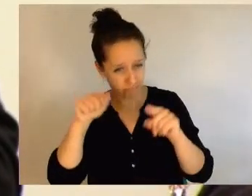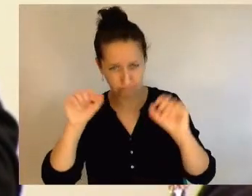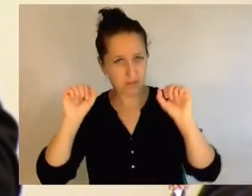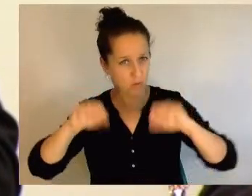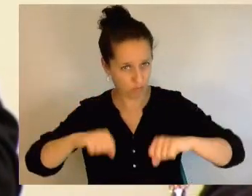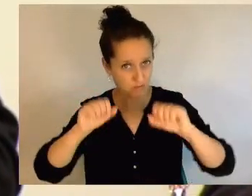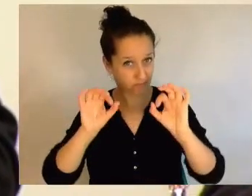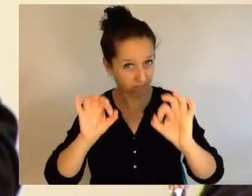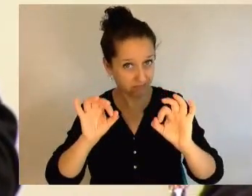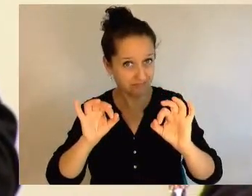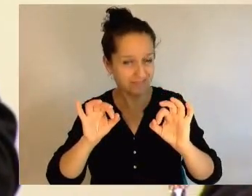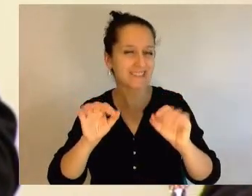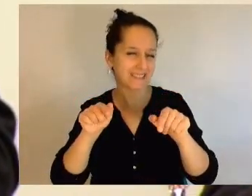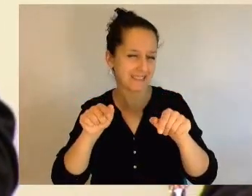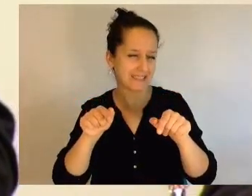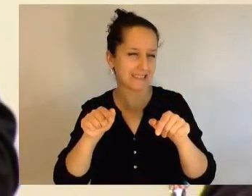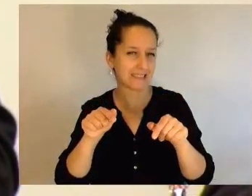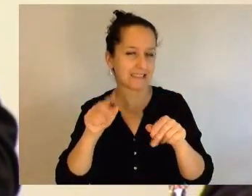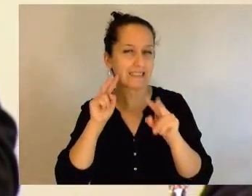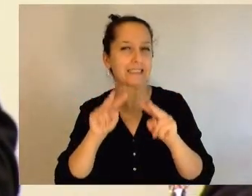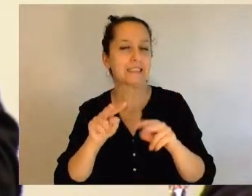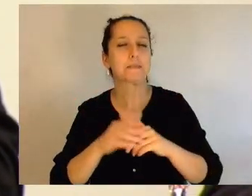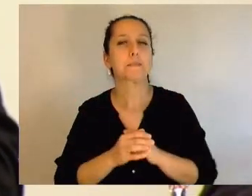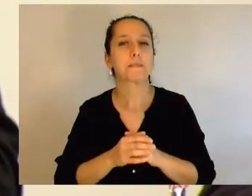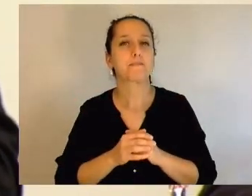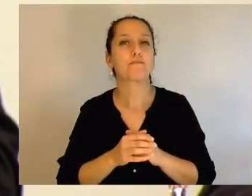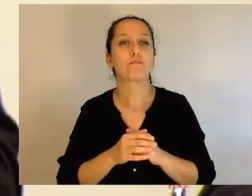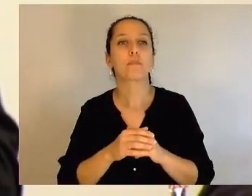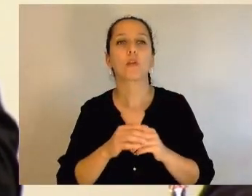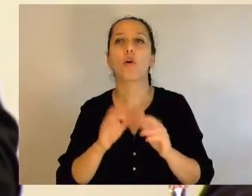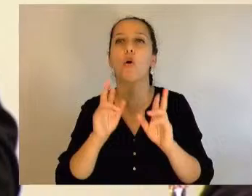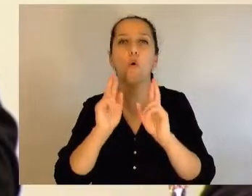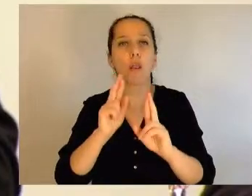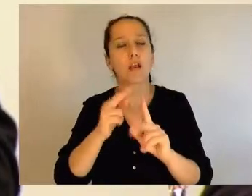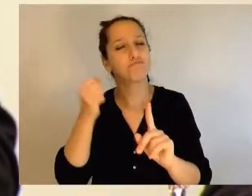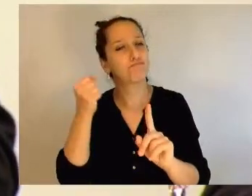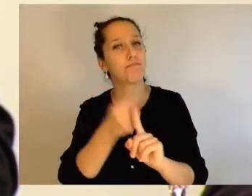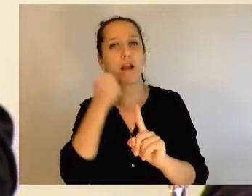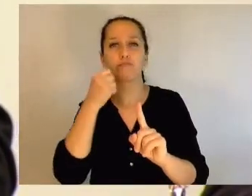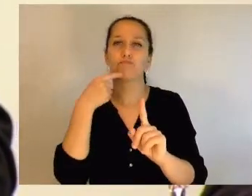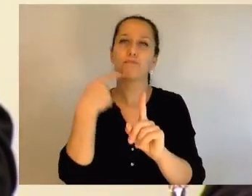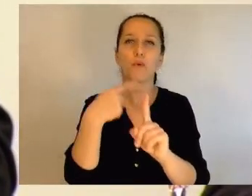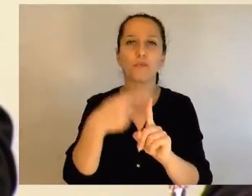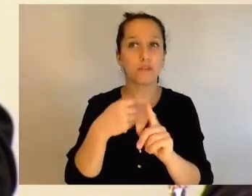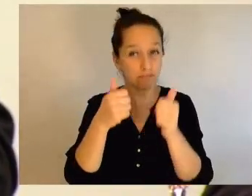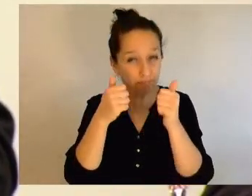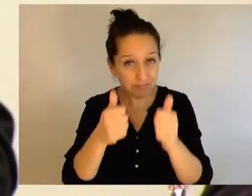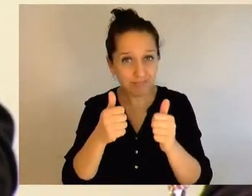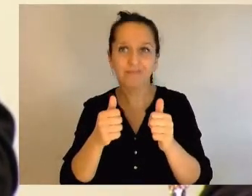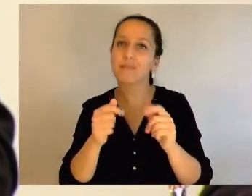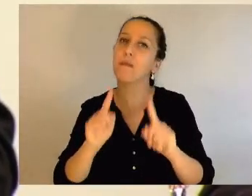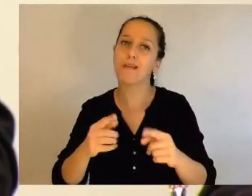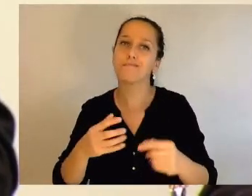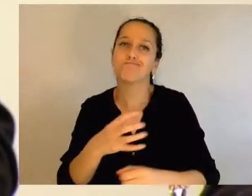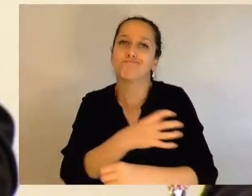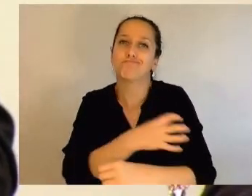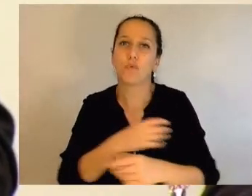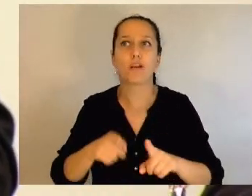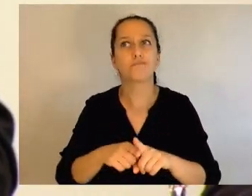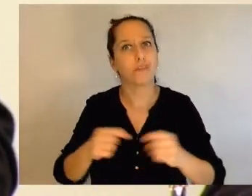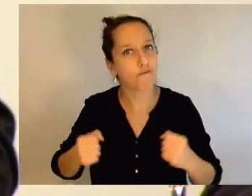to the extent that the measure means everything for means something for everything, that it will be